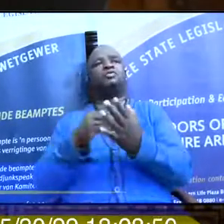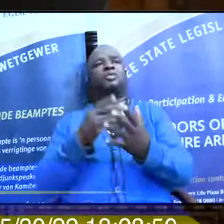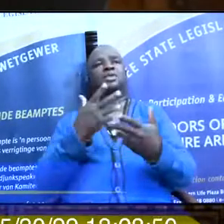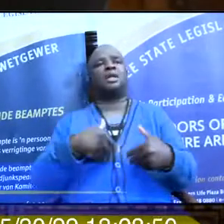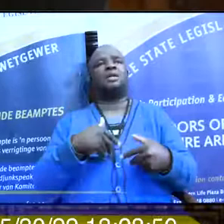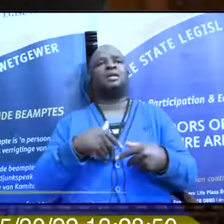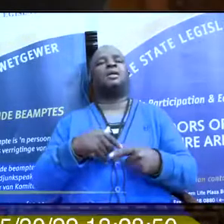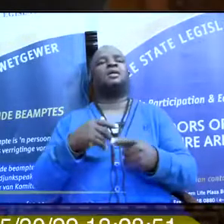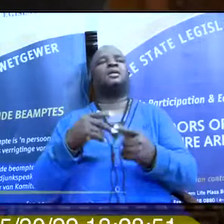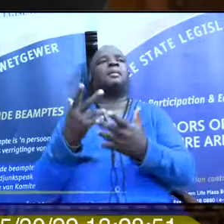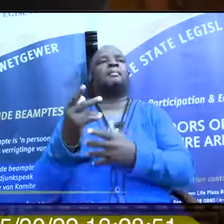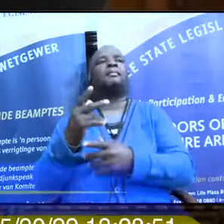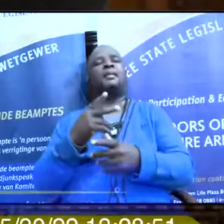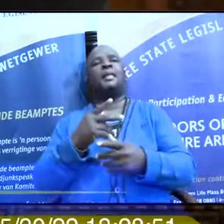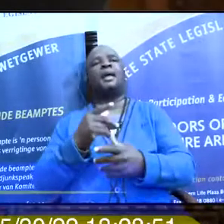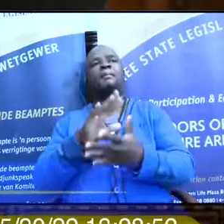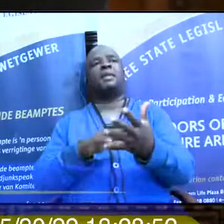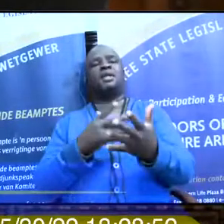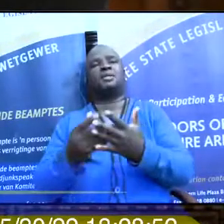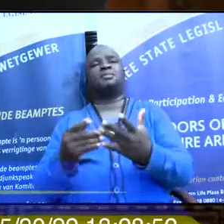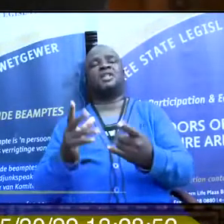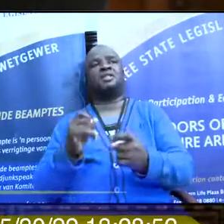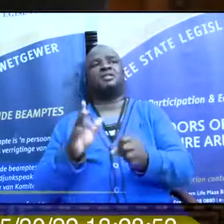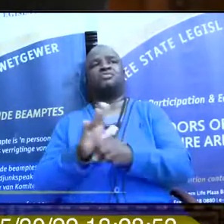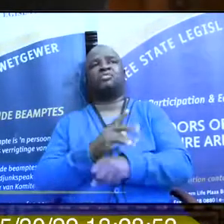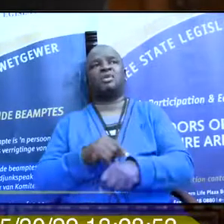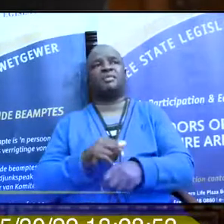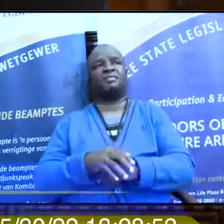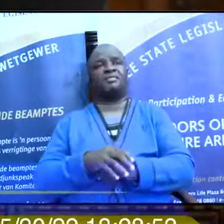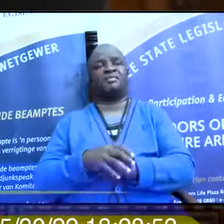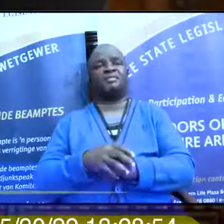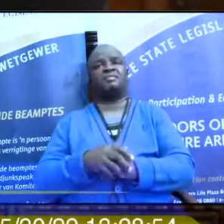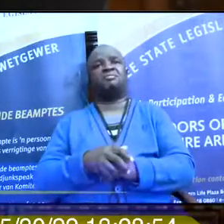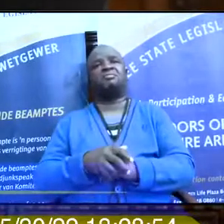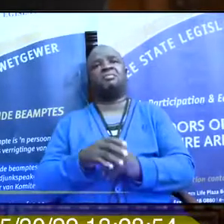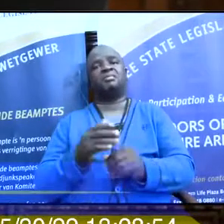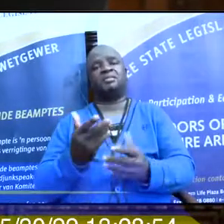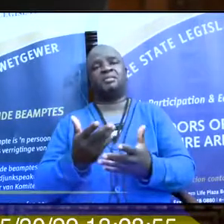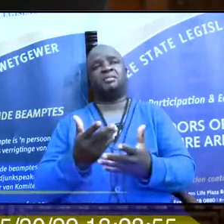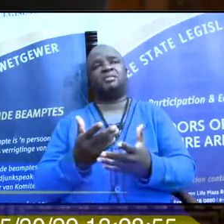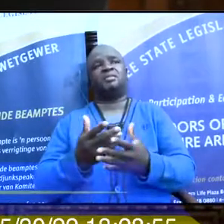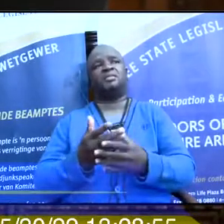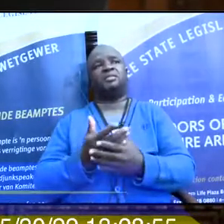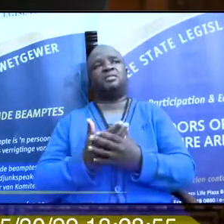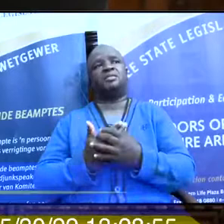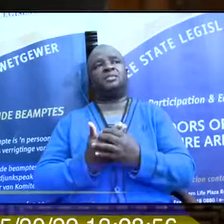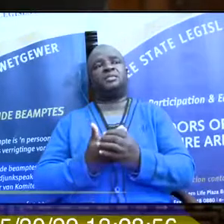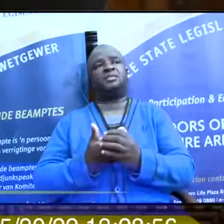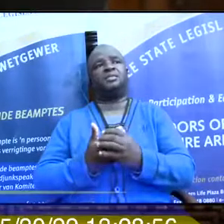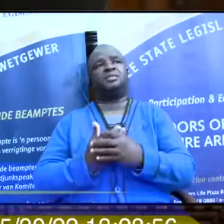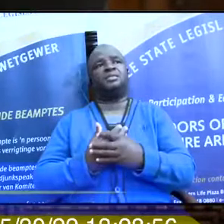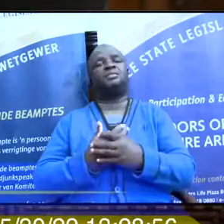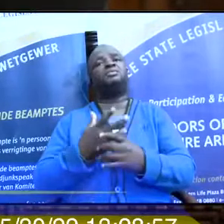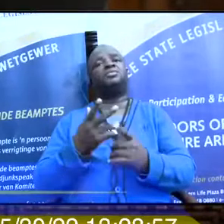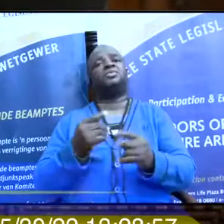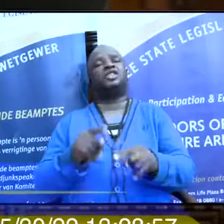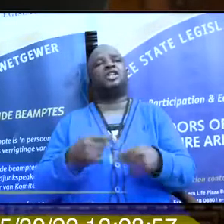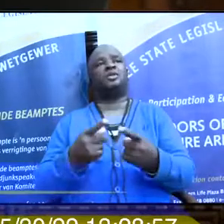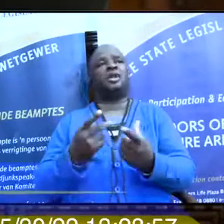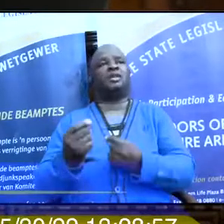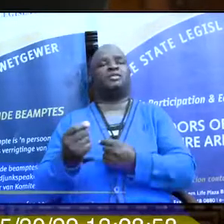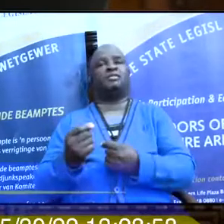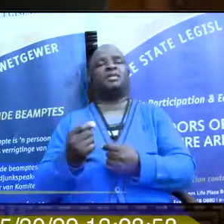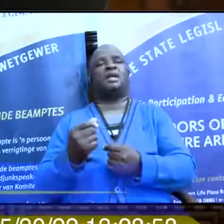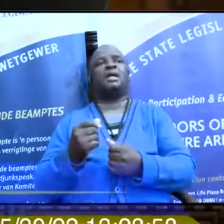mathematics all way around unfortunately we can't have a country that